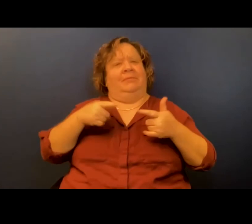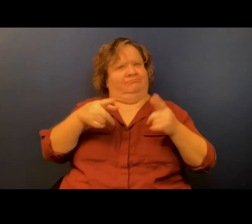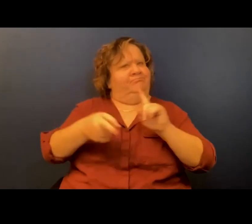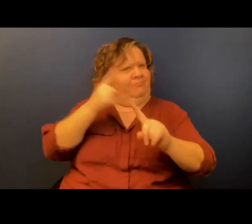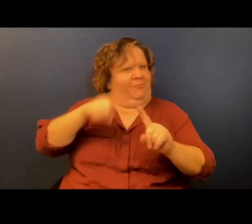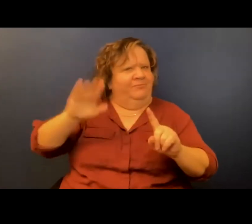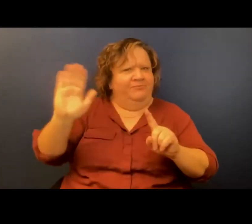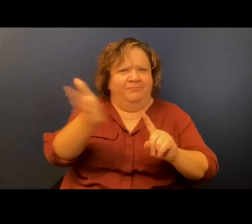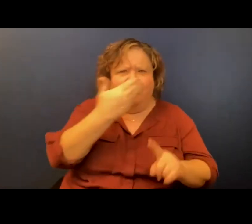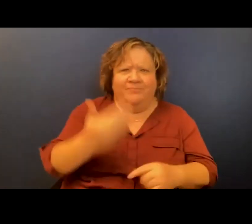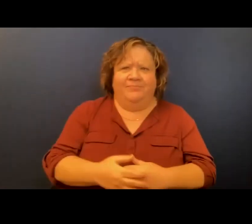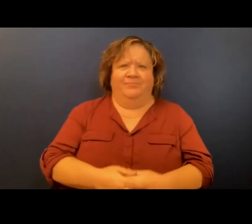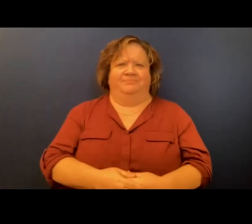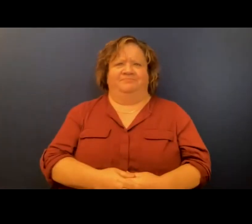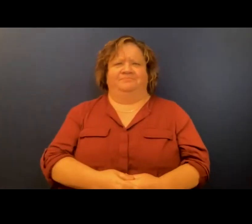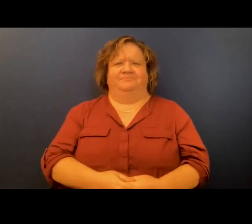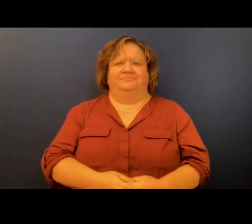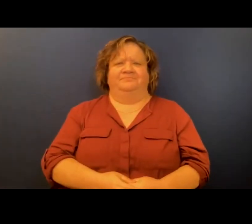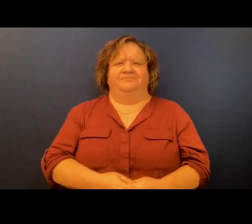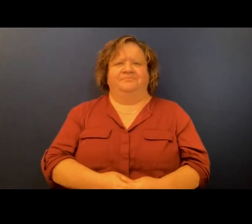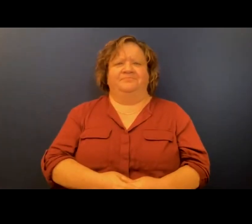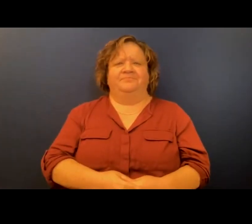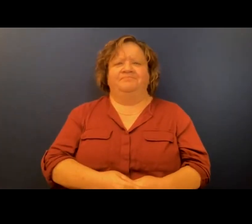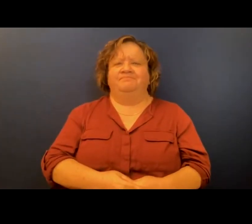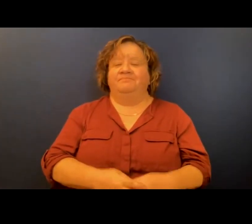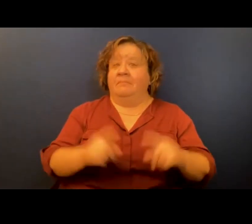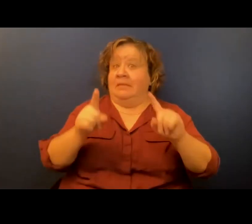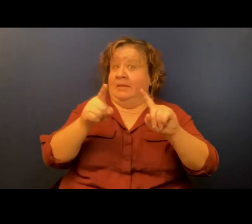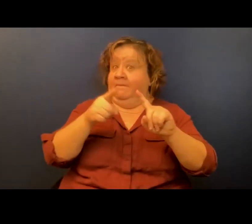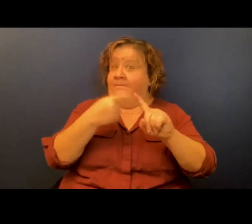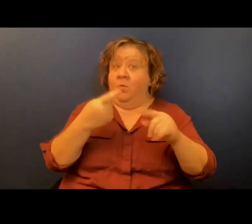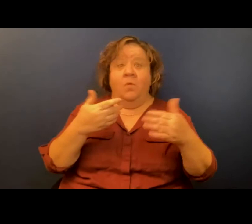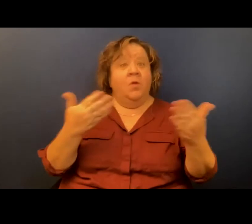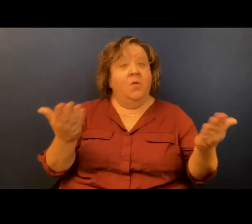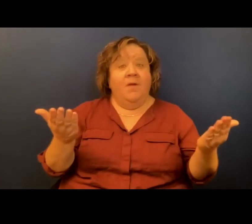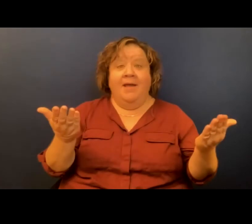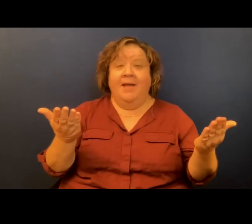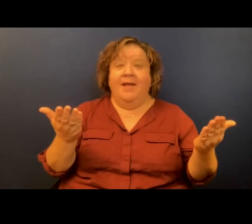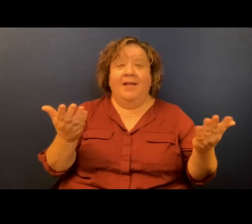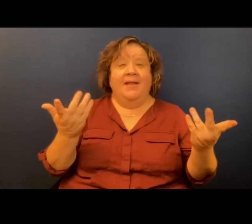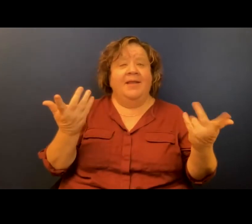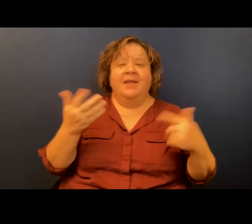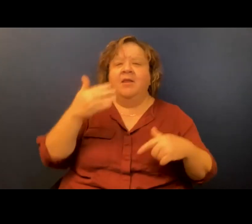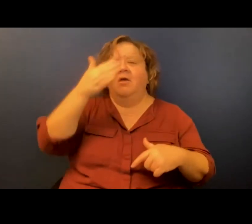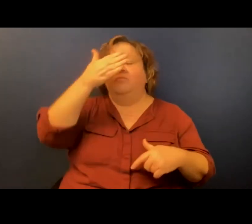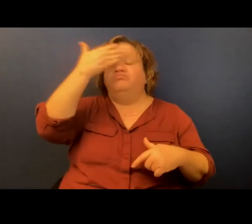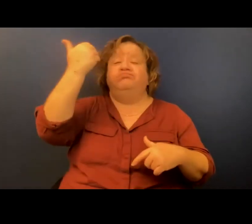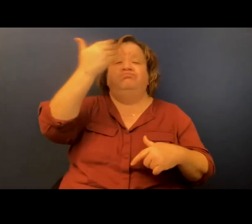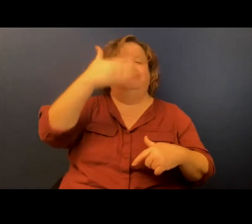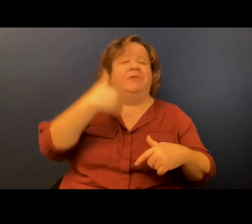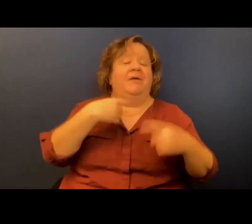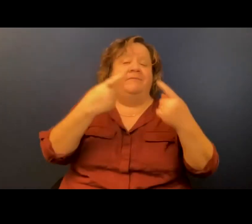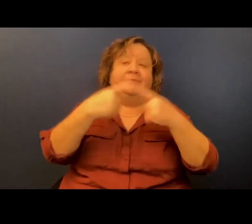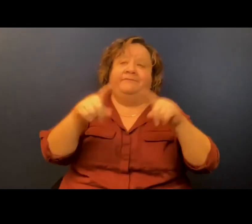is, well, focusing on this because this is very important. The different types of recreation that young people with